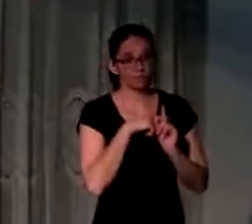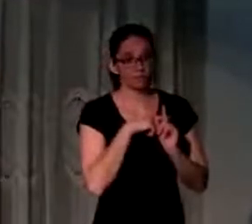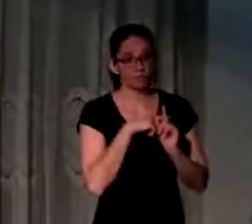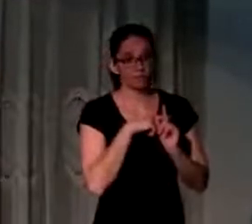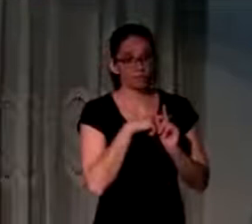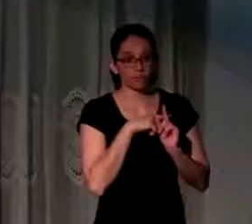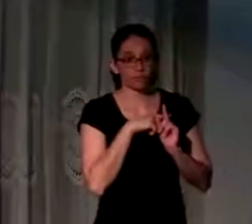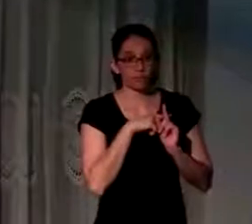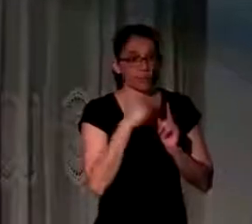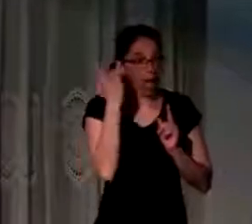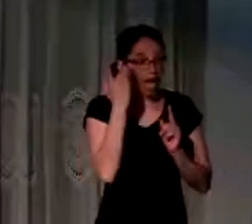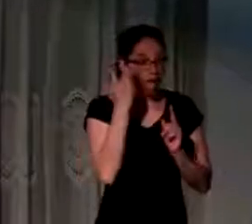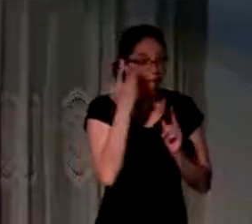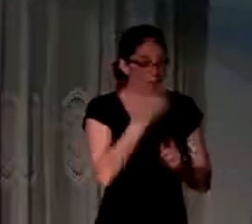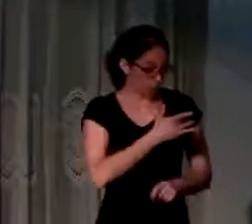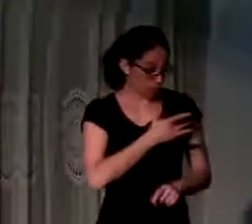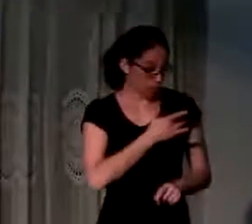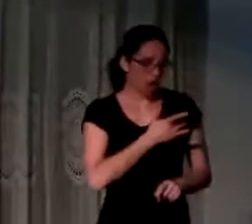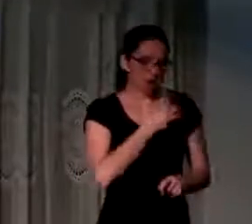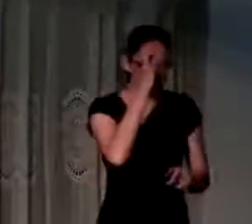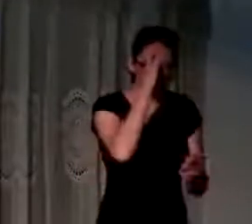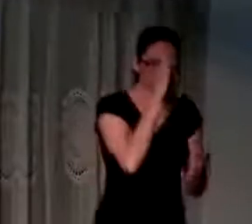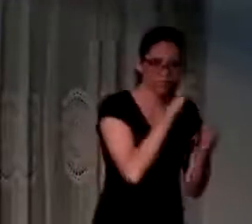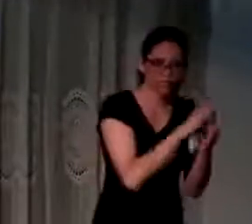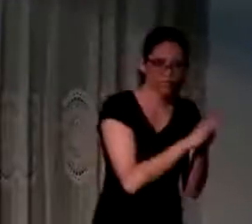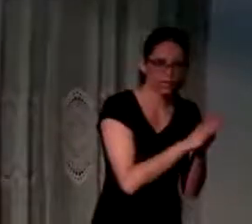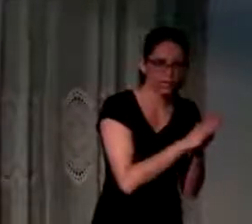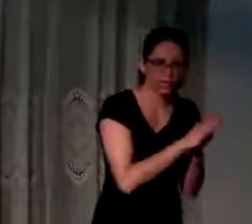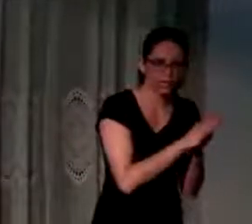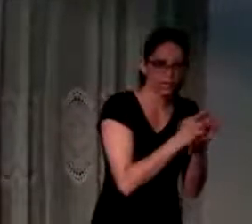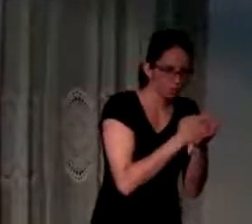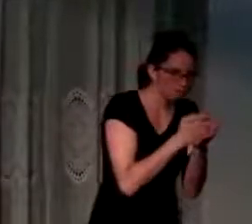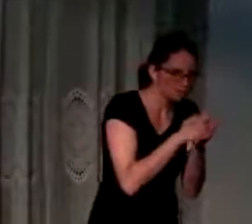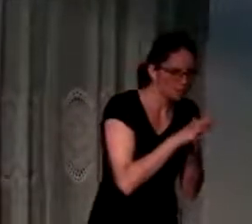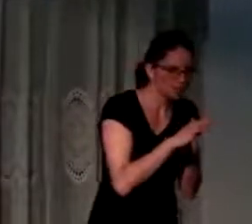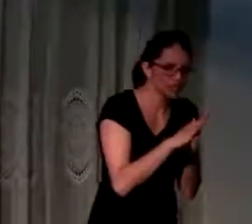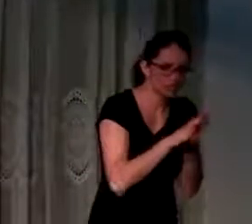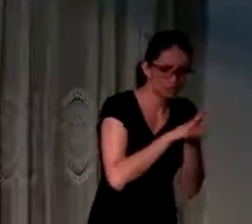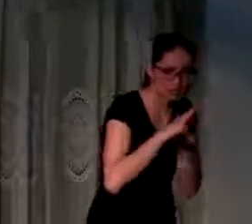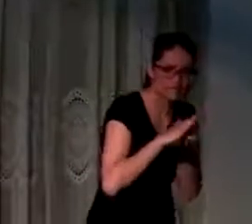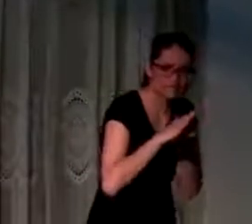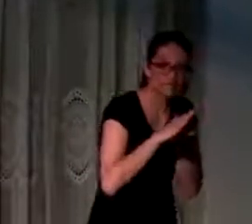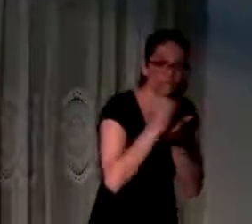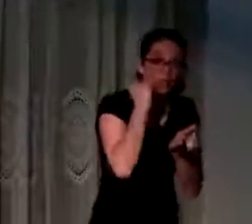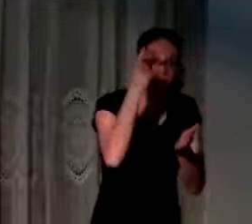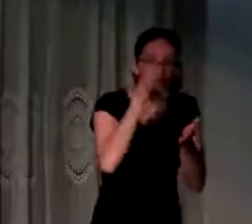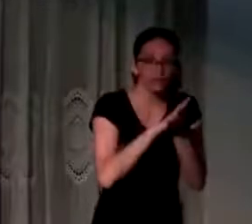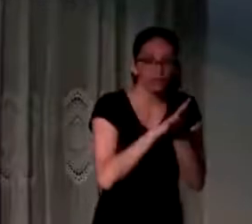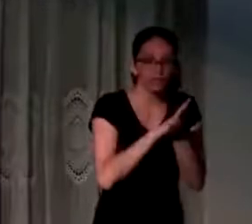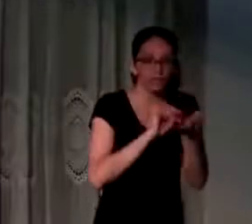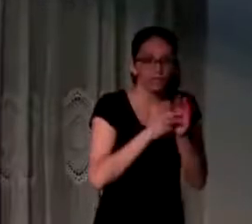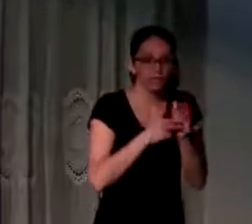For with the heart one believes unto righteousness. I'm clean. As soon as I believe, I am clean.